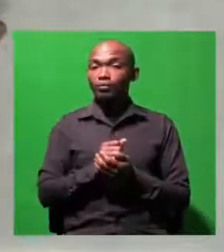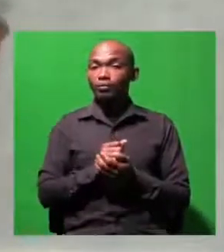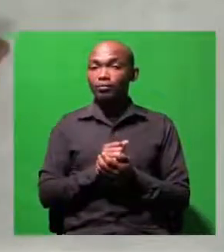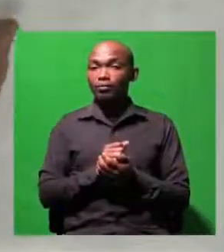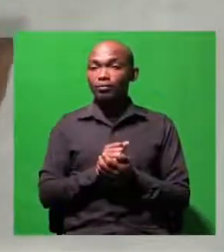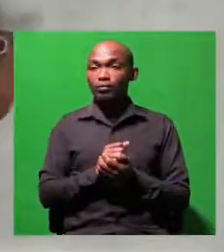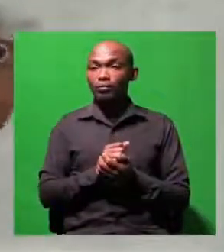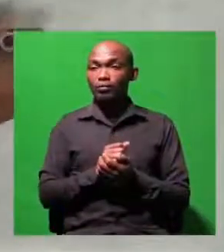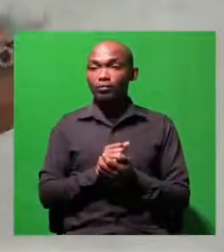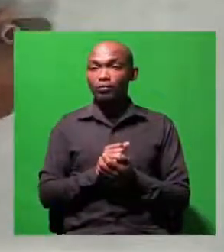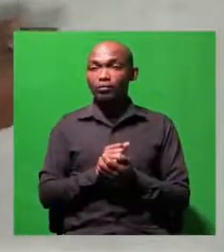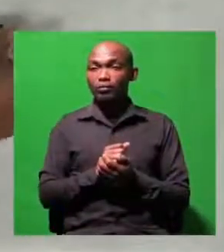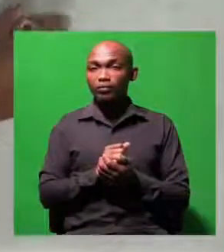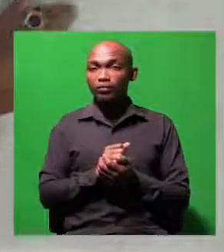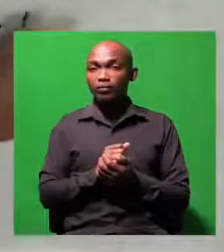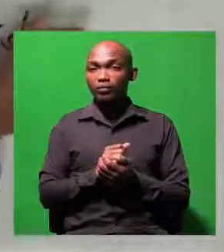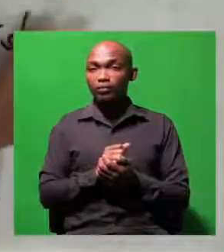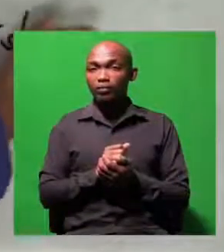ownership,